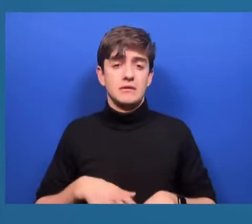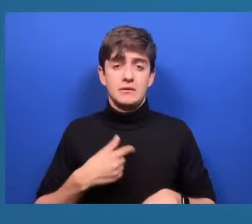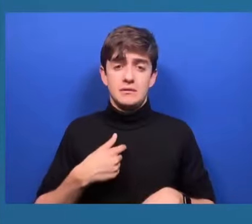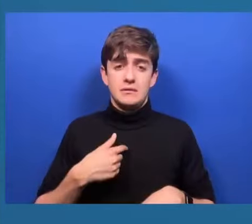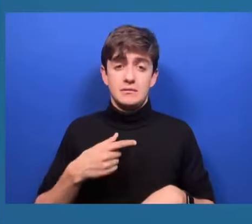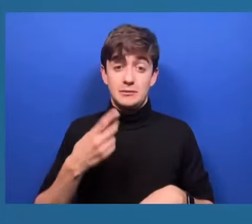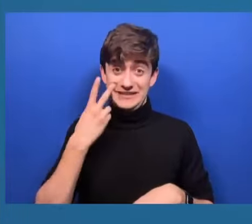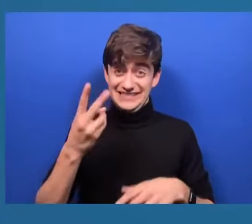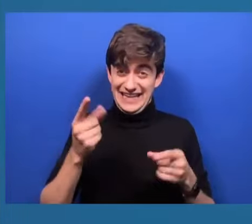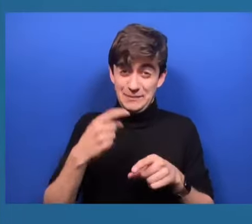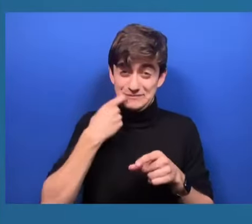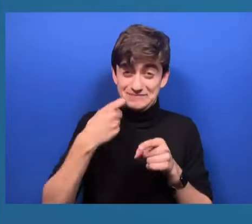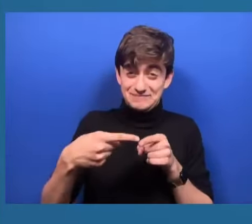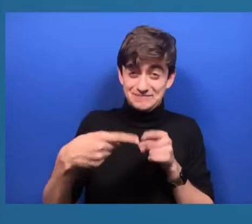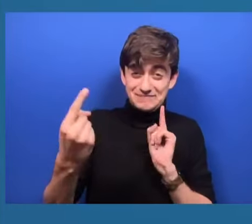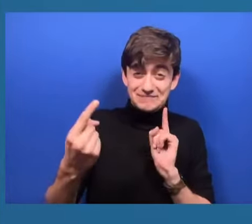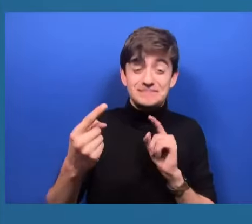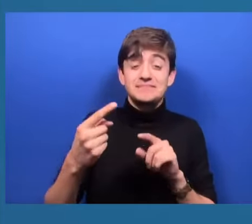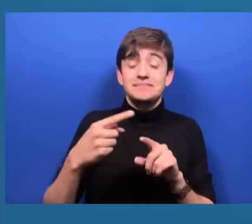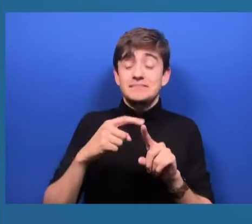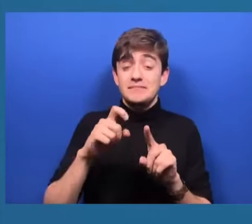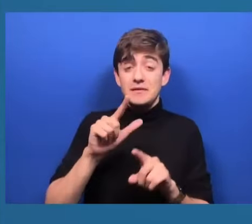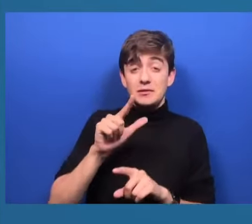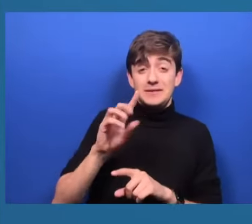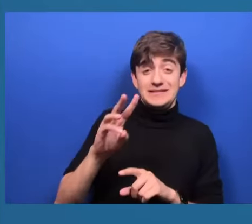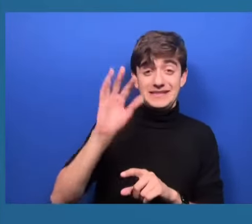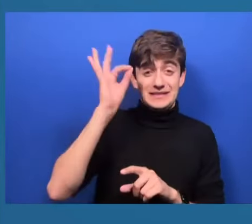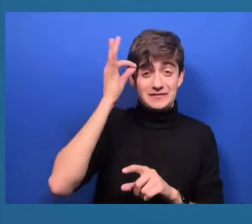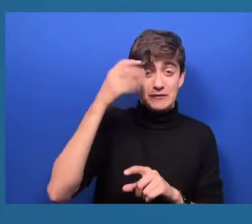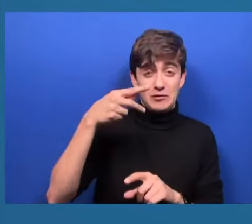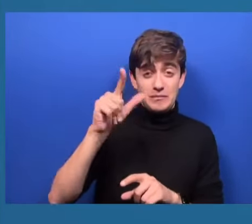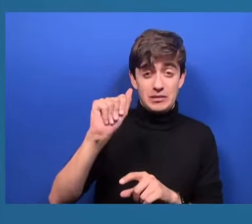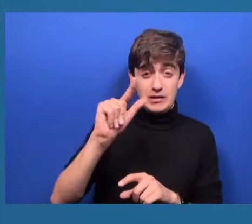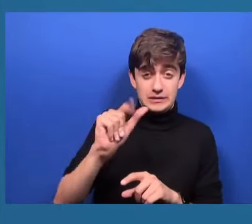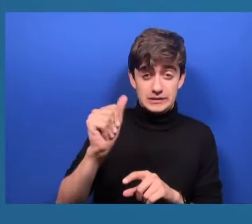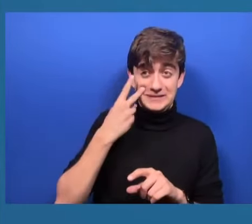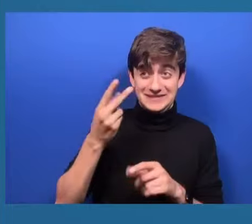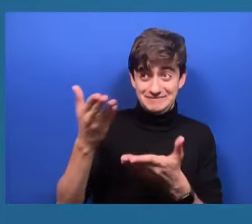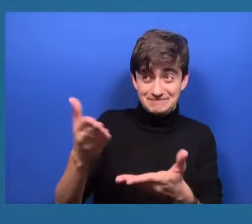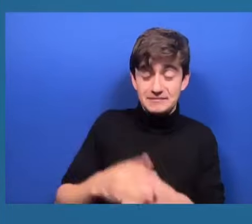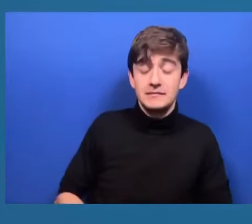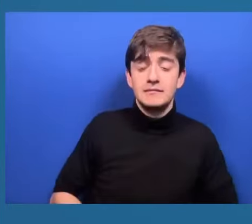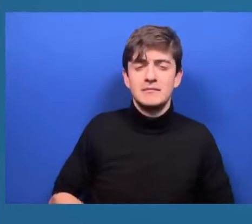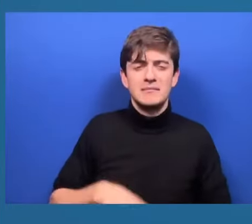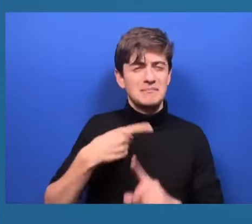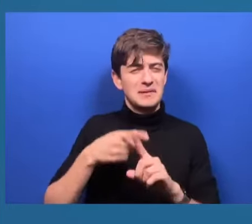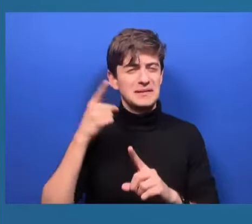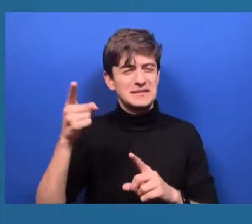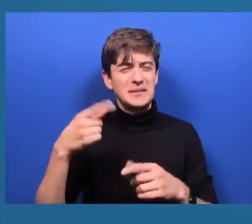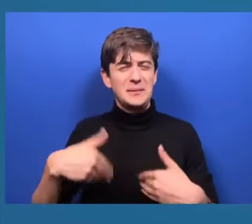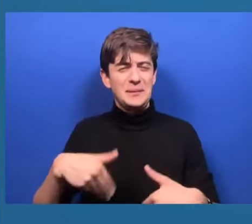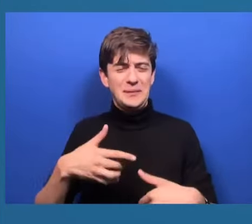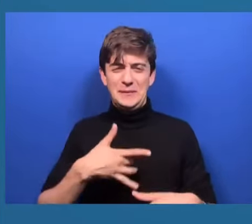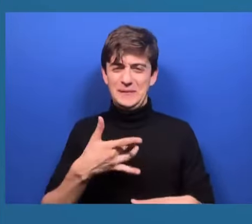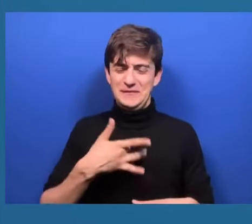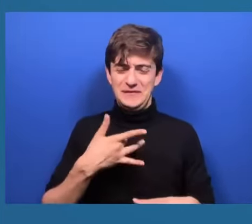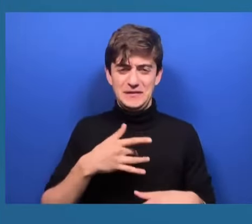across the street from 26 Federal Plaza, and a shadow of political persecution and